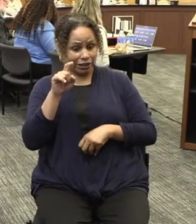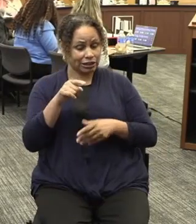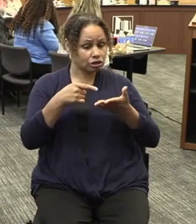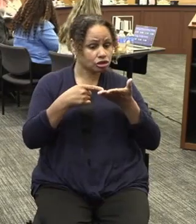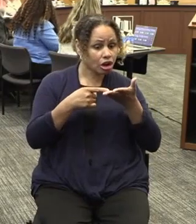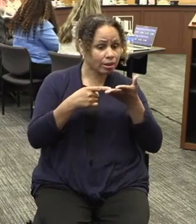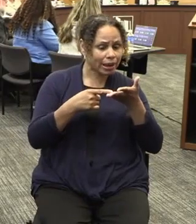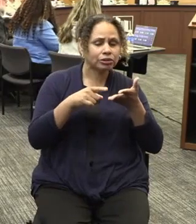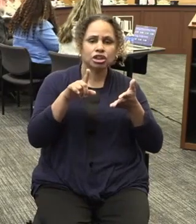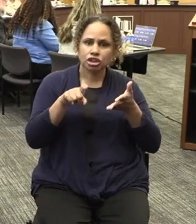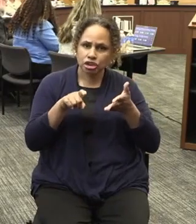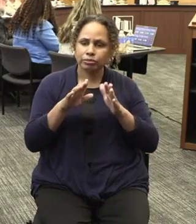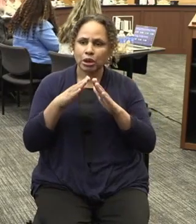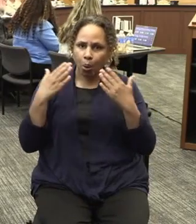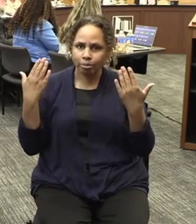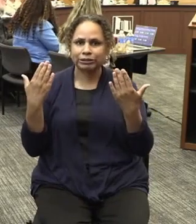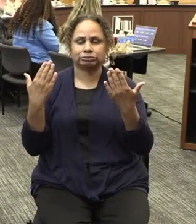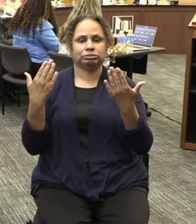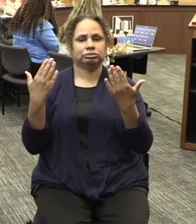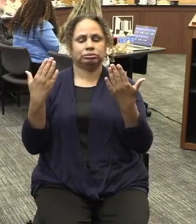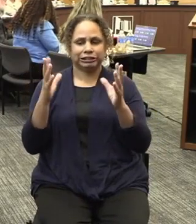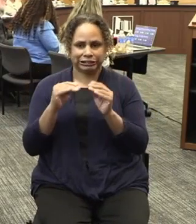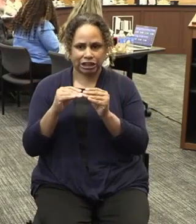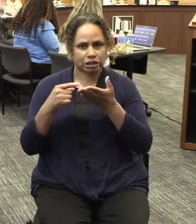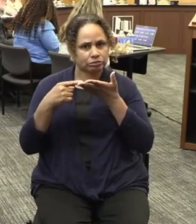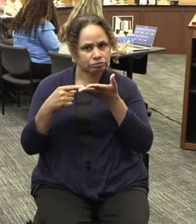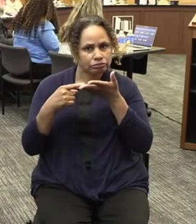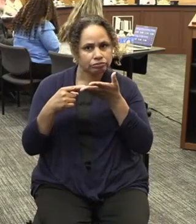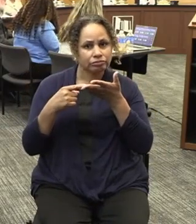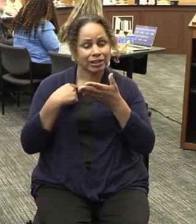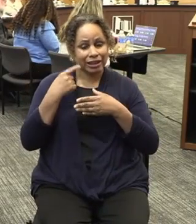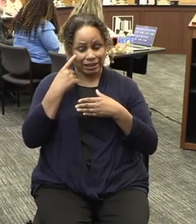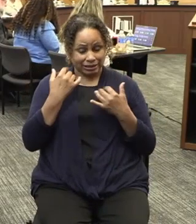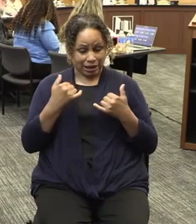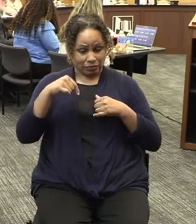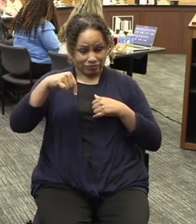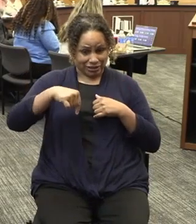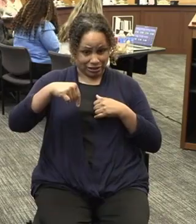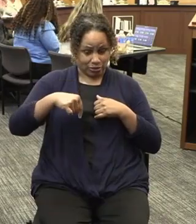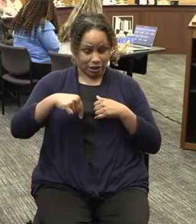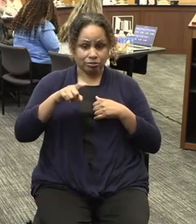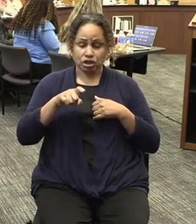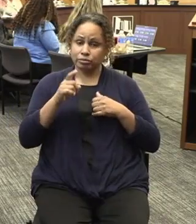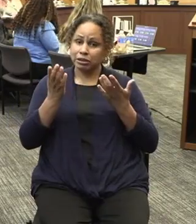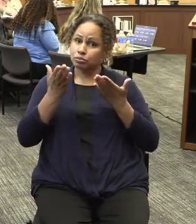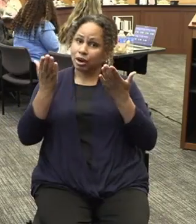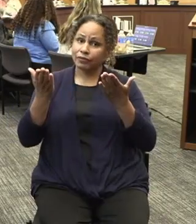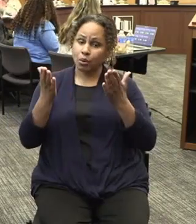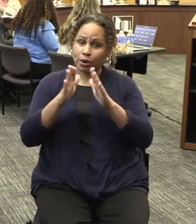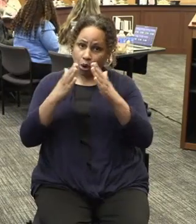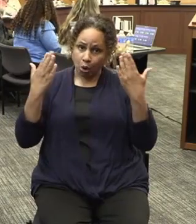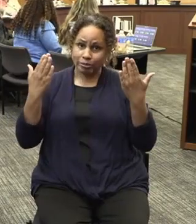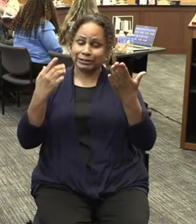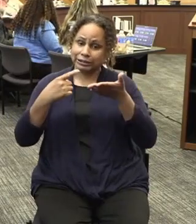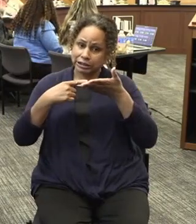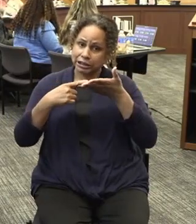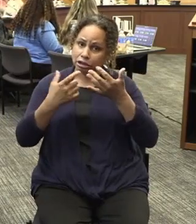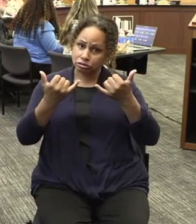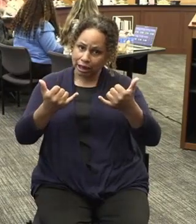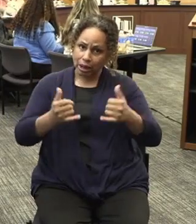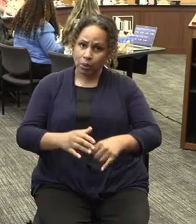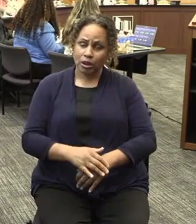they should be talked about in open session. And I think this is one of them, that conflict of interest should be brought forward.